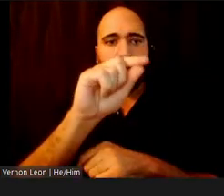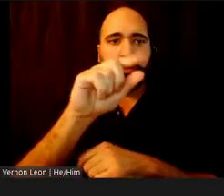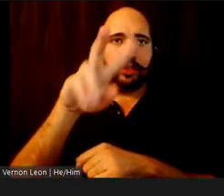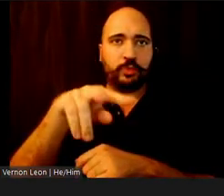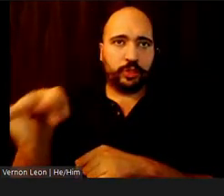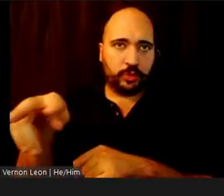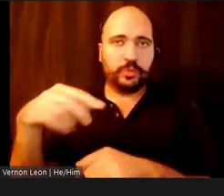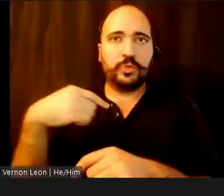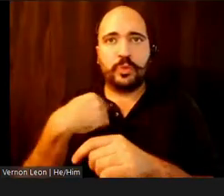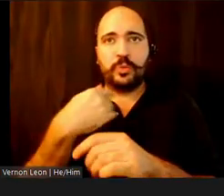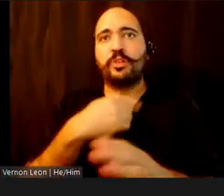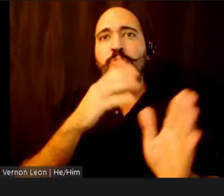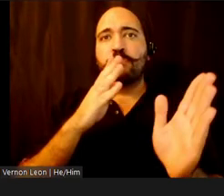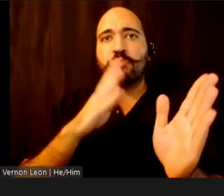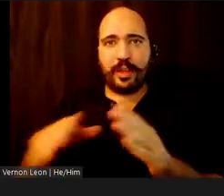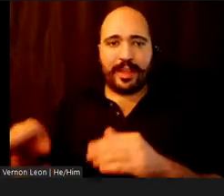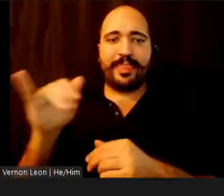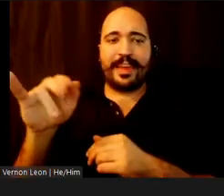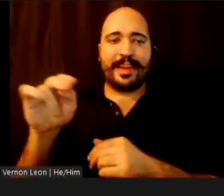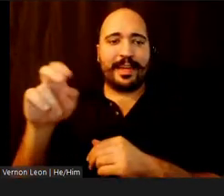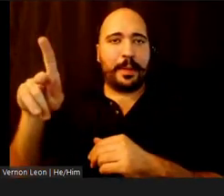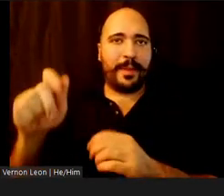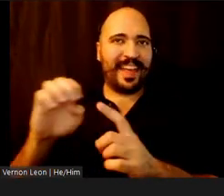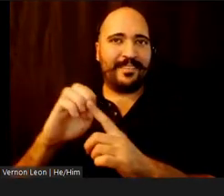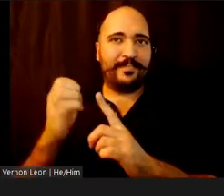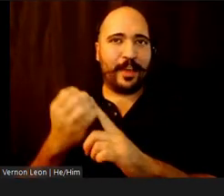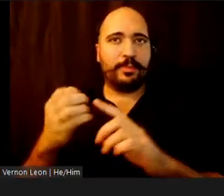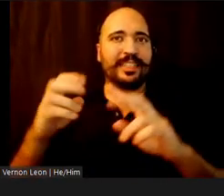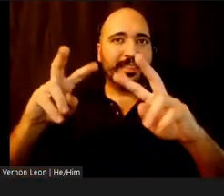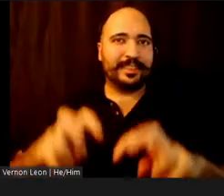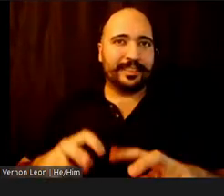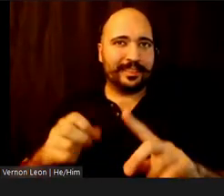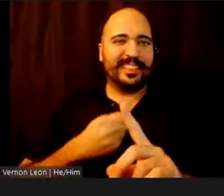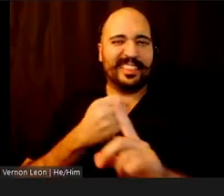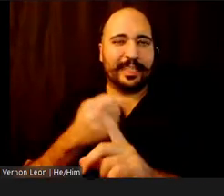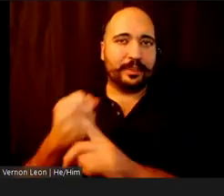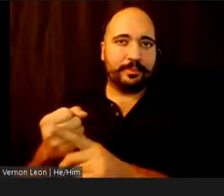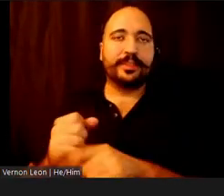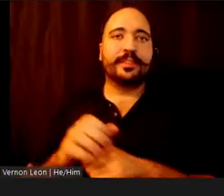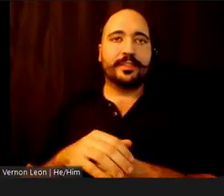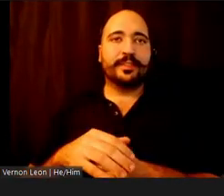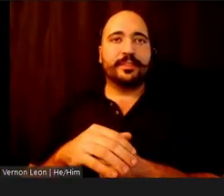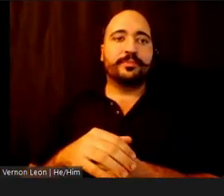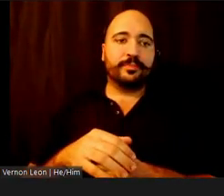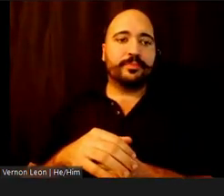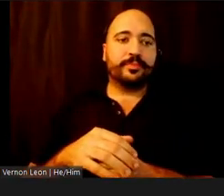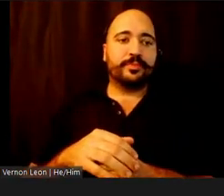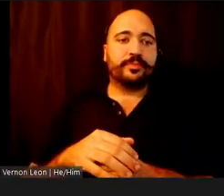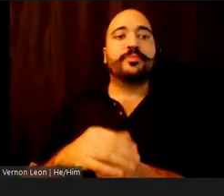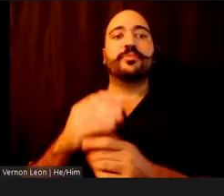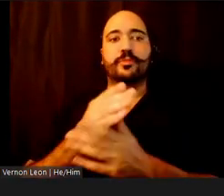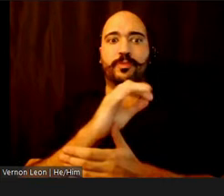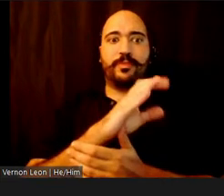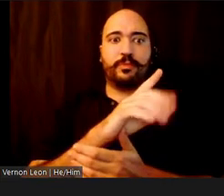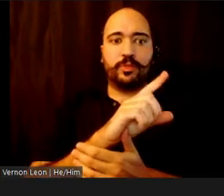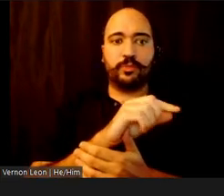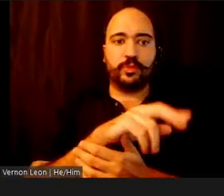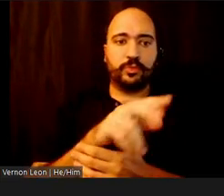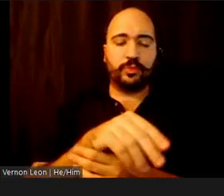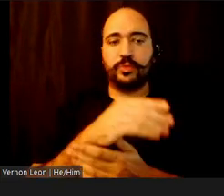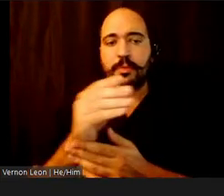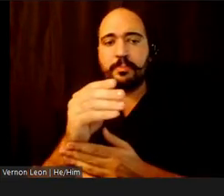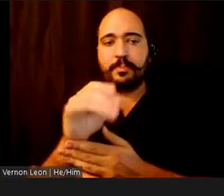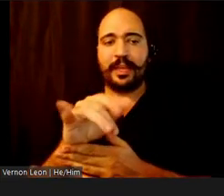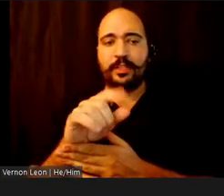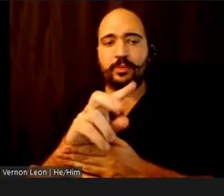prepare the NEPA environmental assessment. Between February 2022 and May 2022, there will be